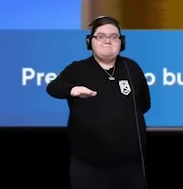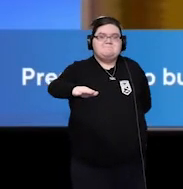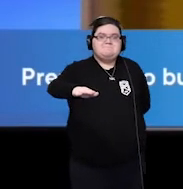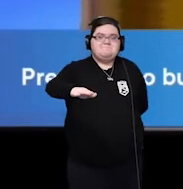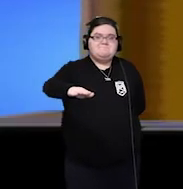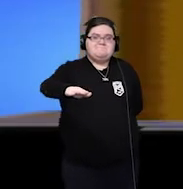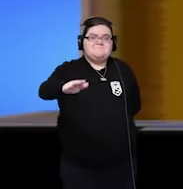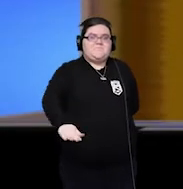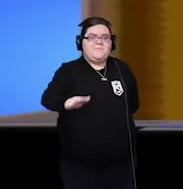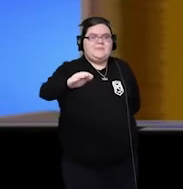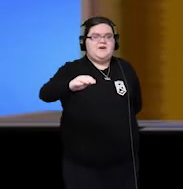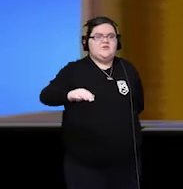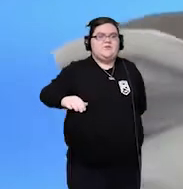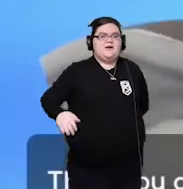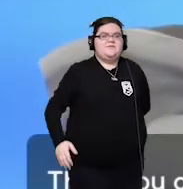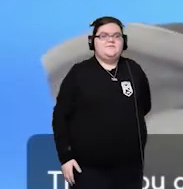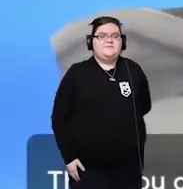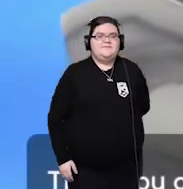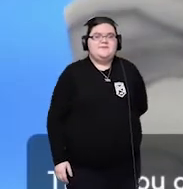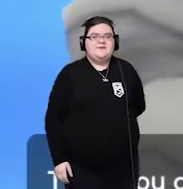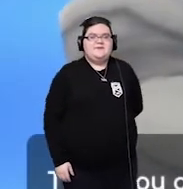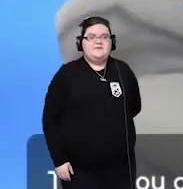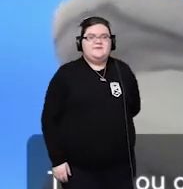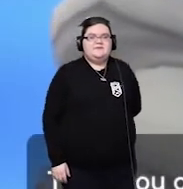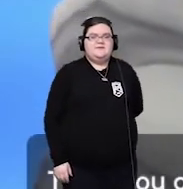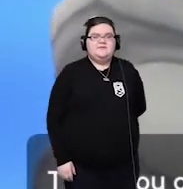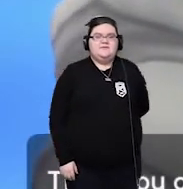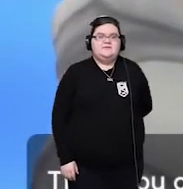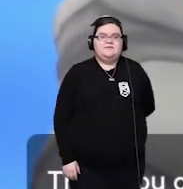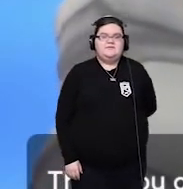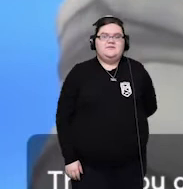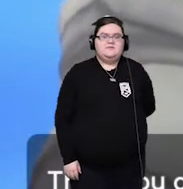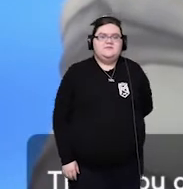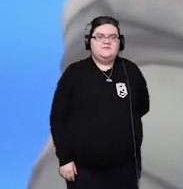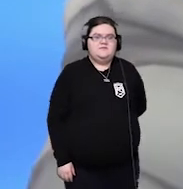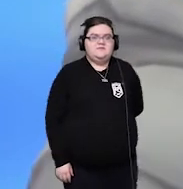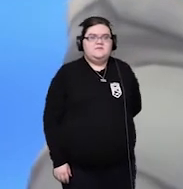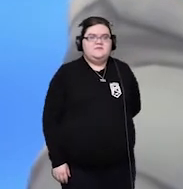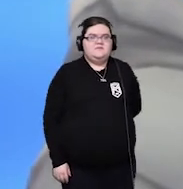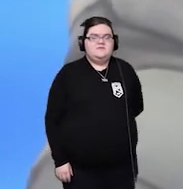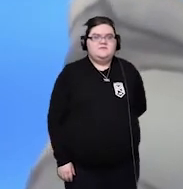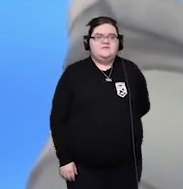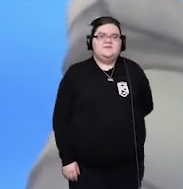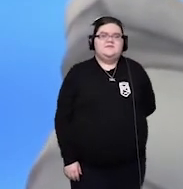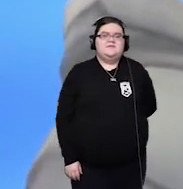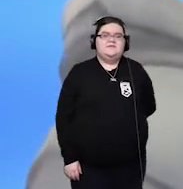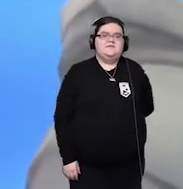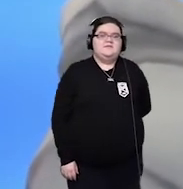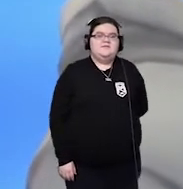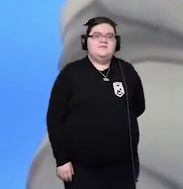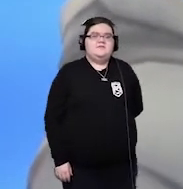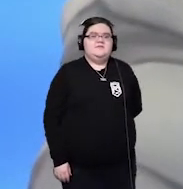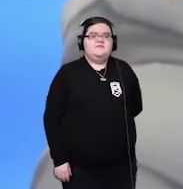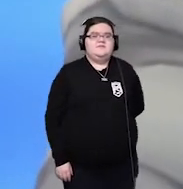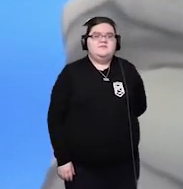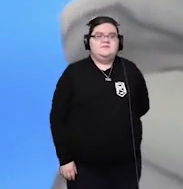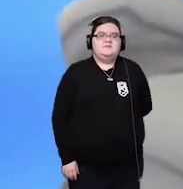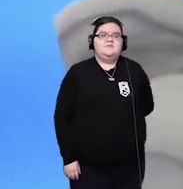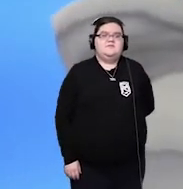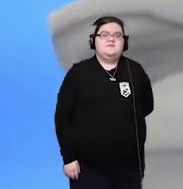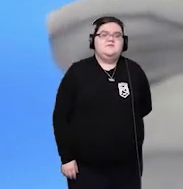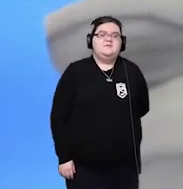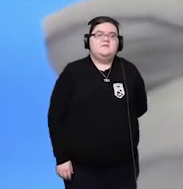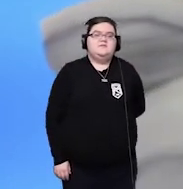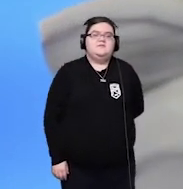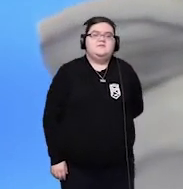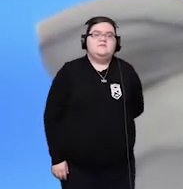follow. Underwear. Think you got something? Pressure. Under pants. Pressure. No. Underwater. Is it what's the